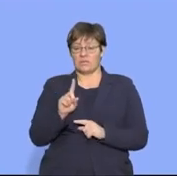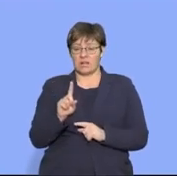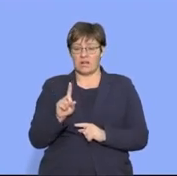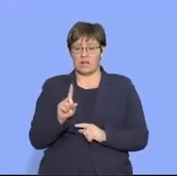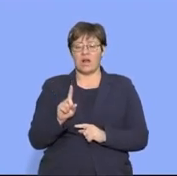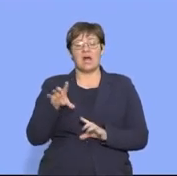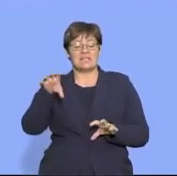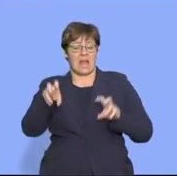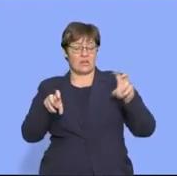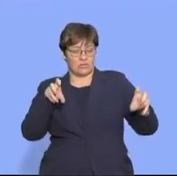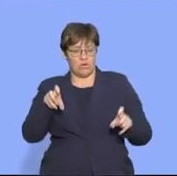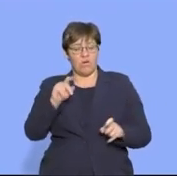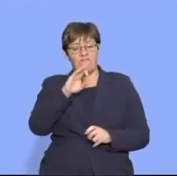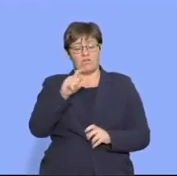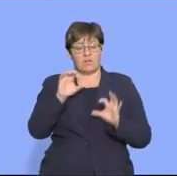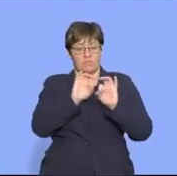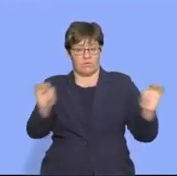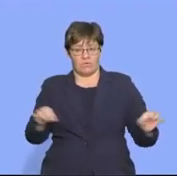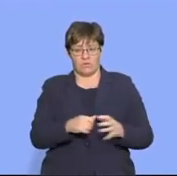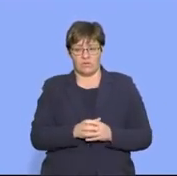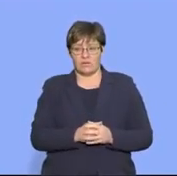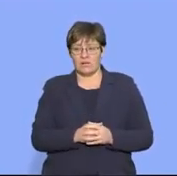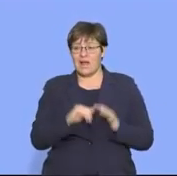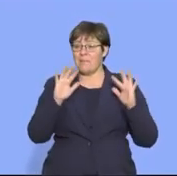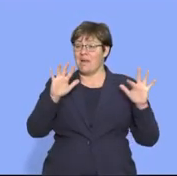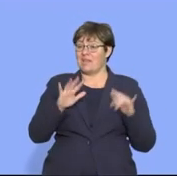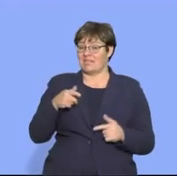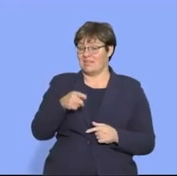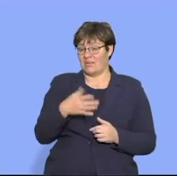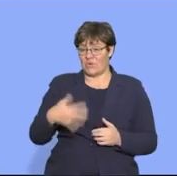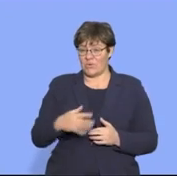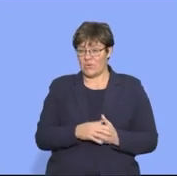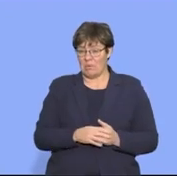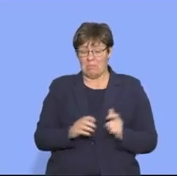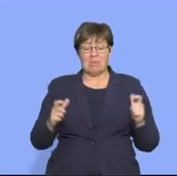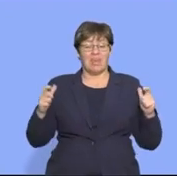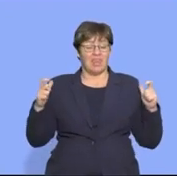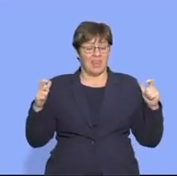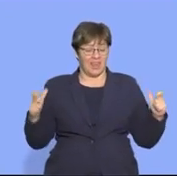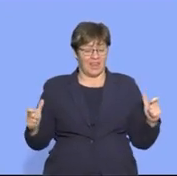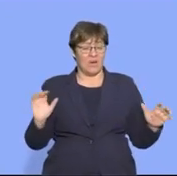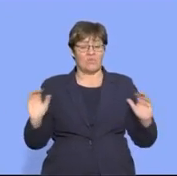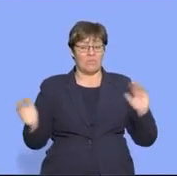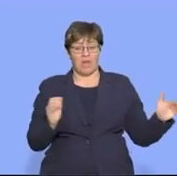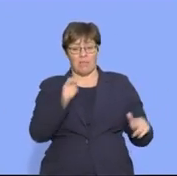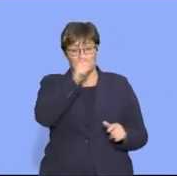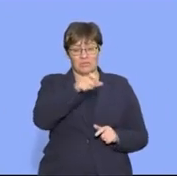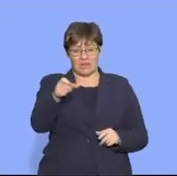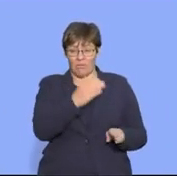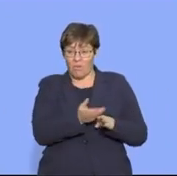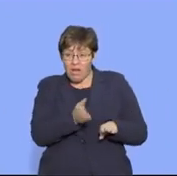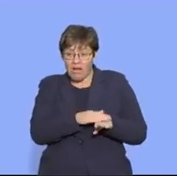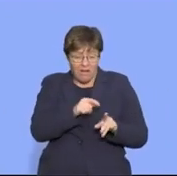That is a picture of an actual dinosaur fossil bone. It's quite amazing, isn't it? How large it